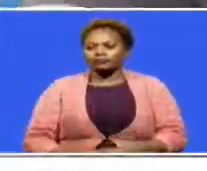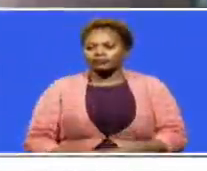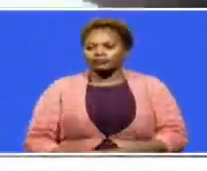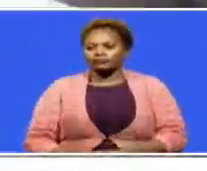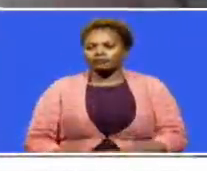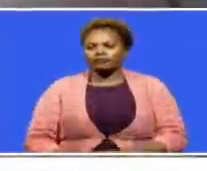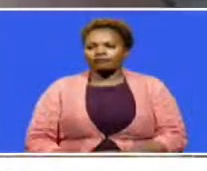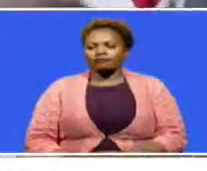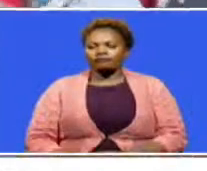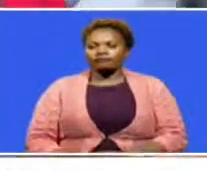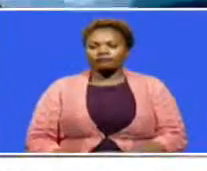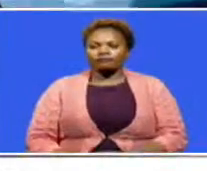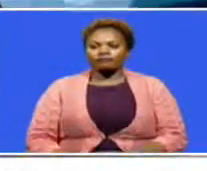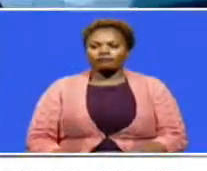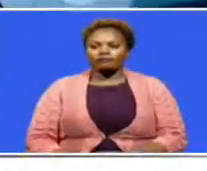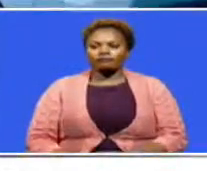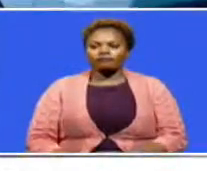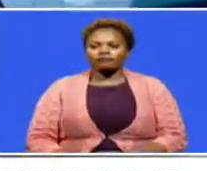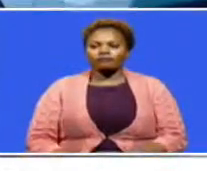News.